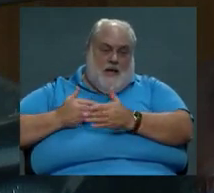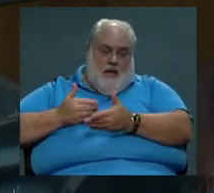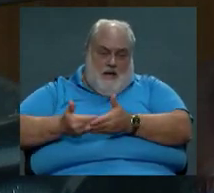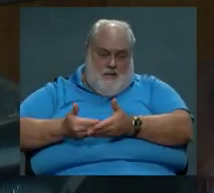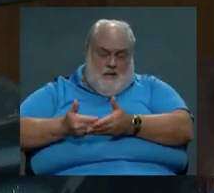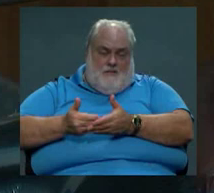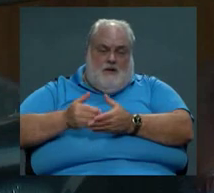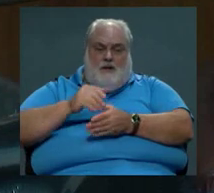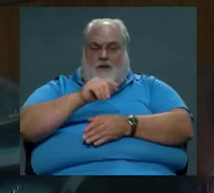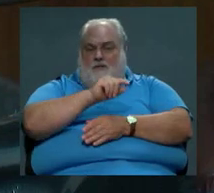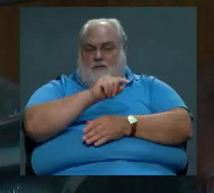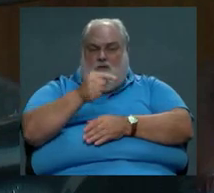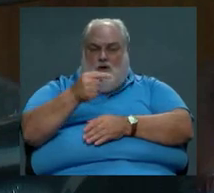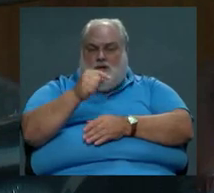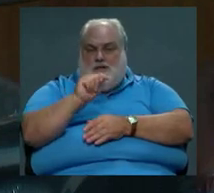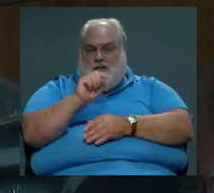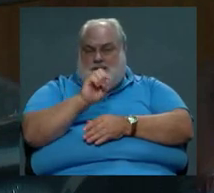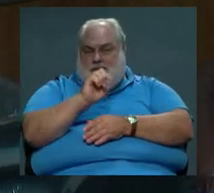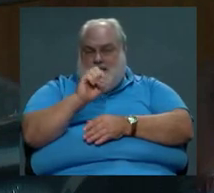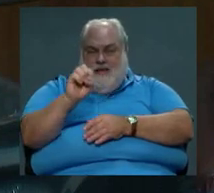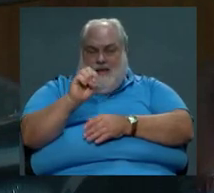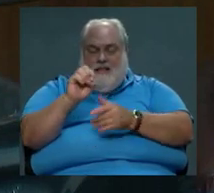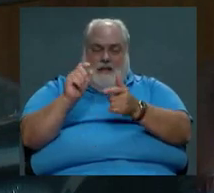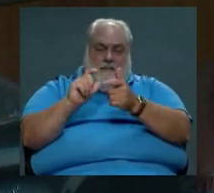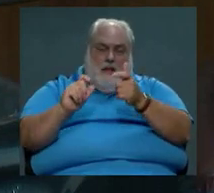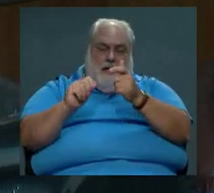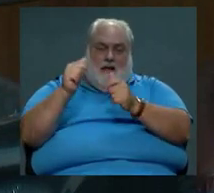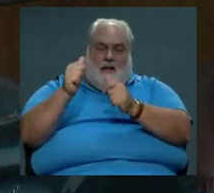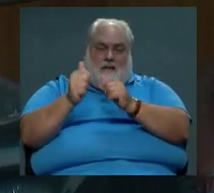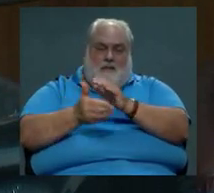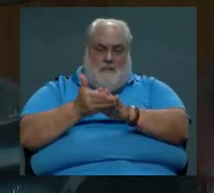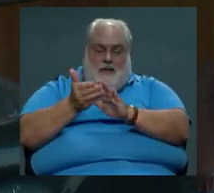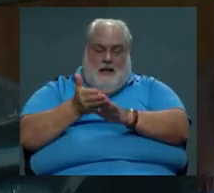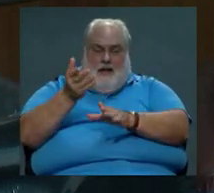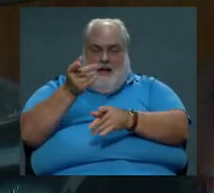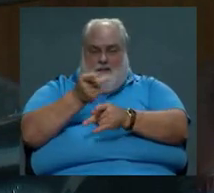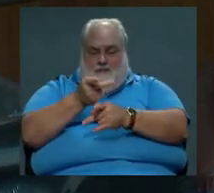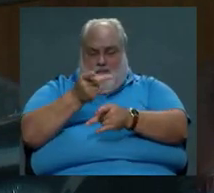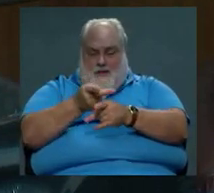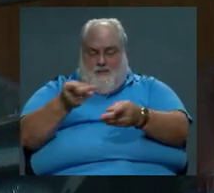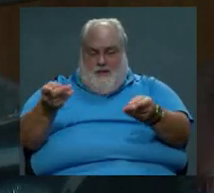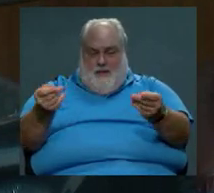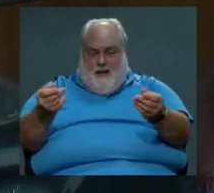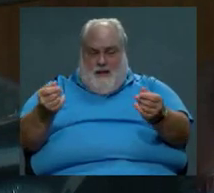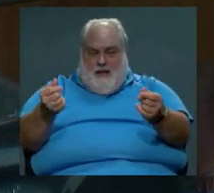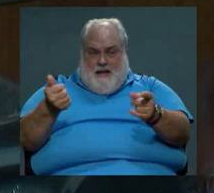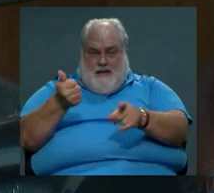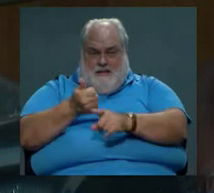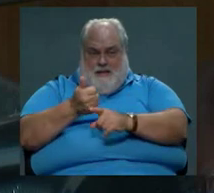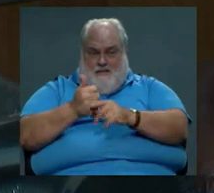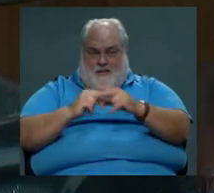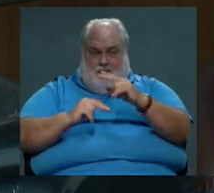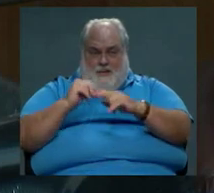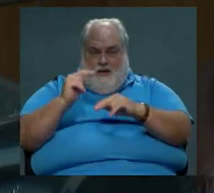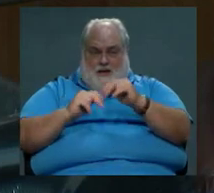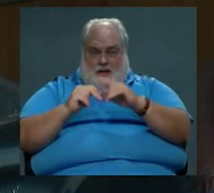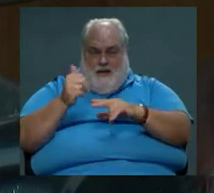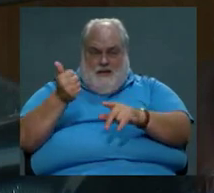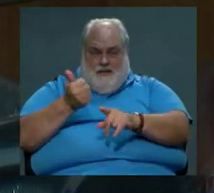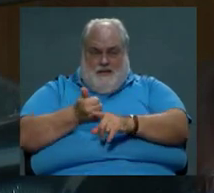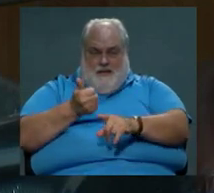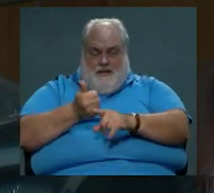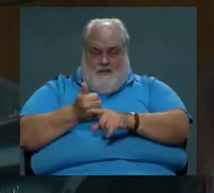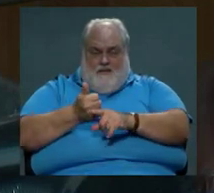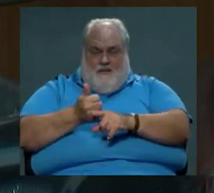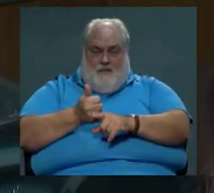tee. The biggest operating expense, of course, is the golf course itself and the facility. The programming and those